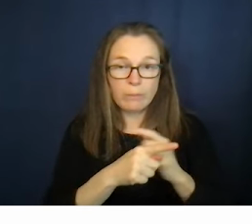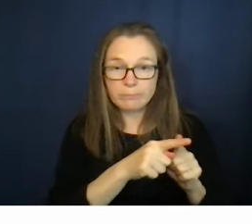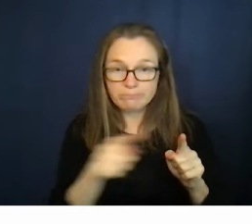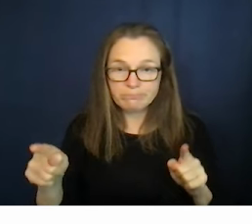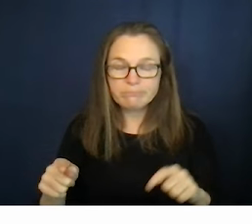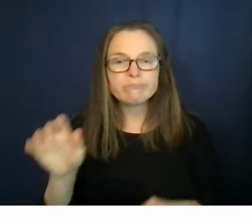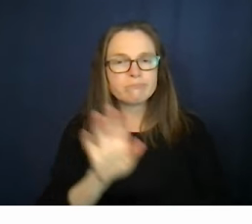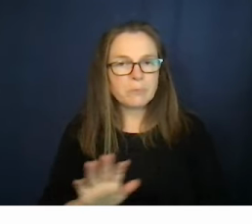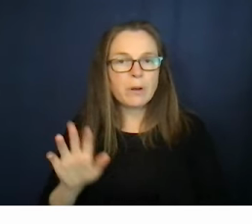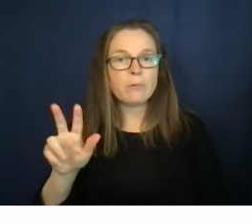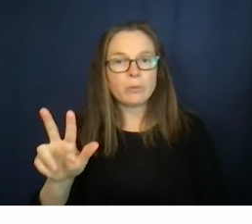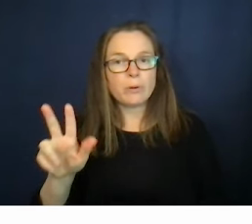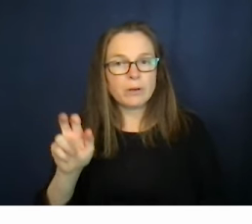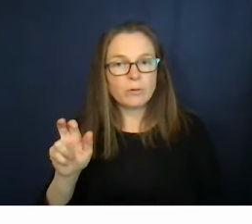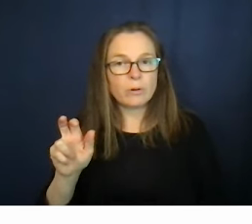There's approximately